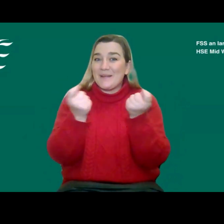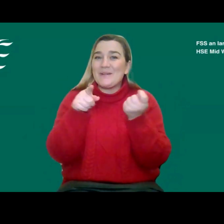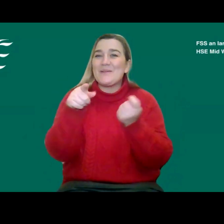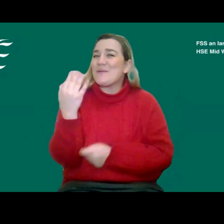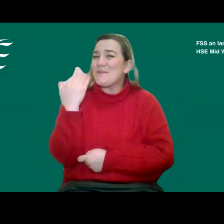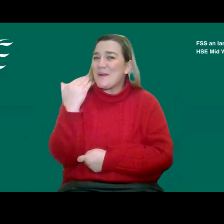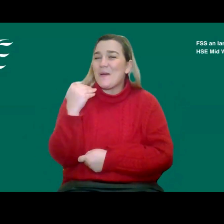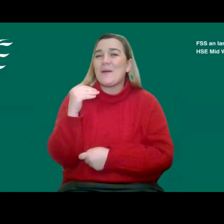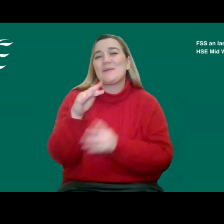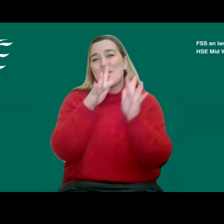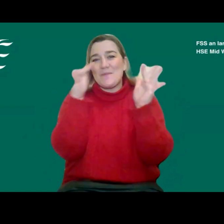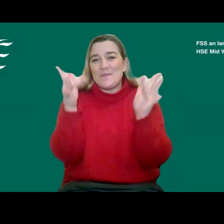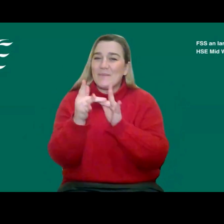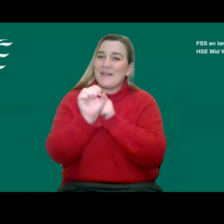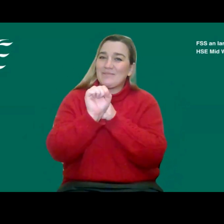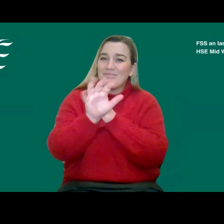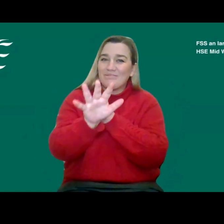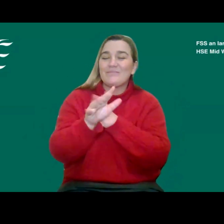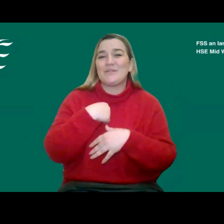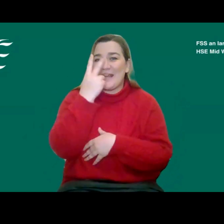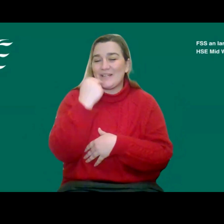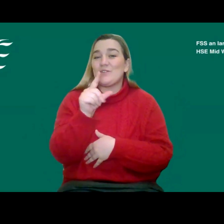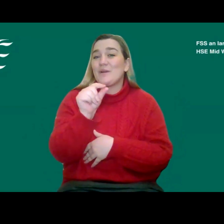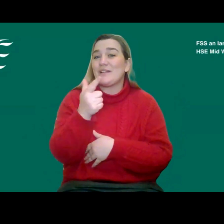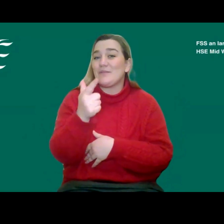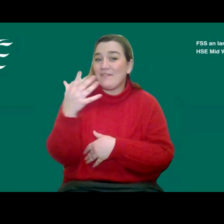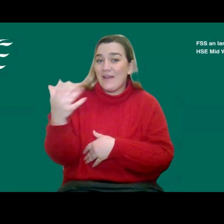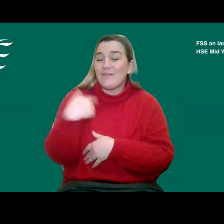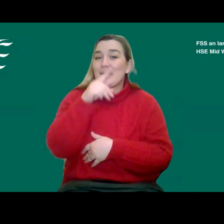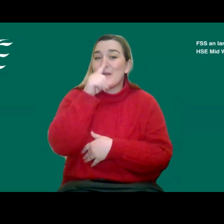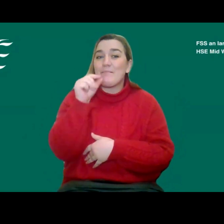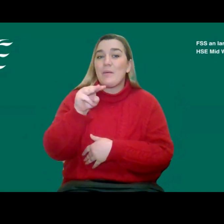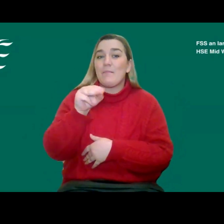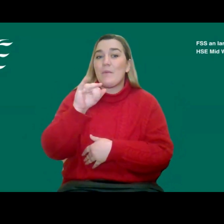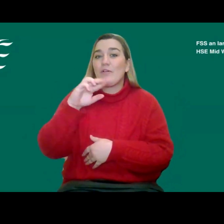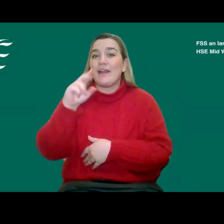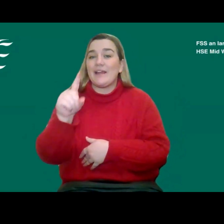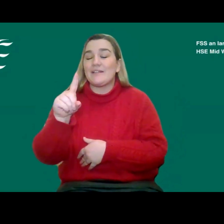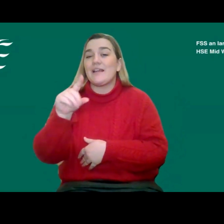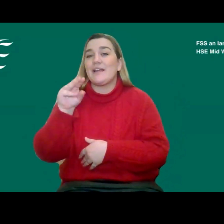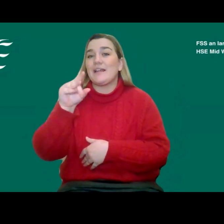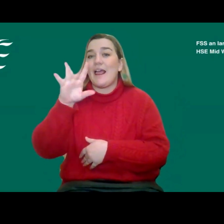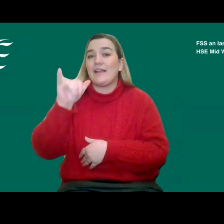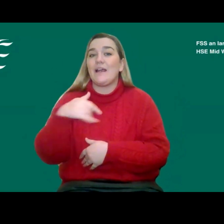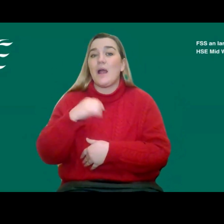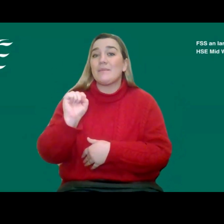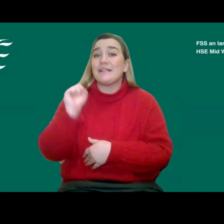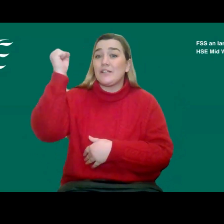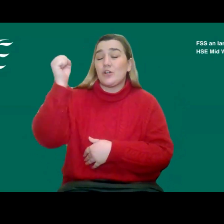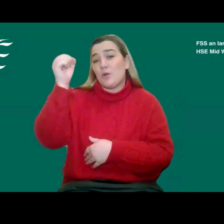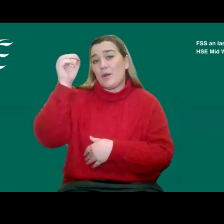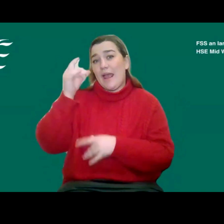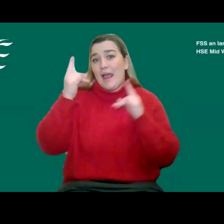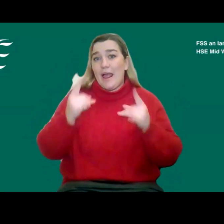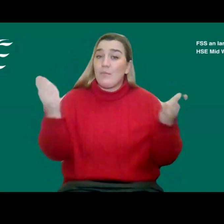webinar 2025. My name is Mairead Kelly, and I'm a Senior Health Promotion Officer here in the Mid West, and I will be